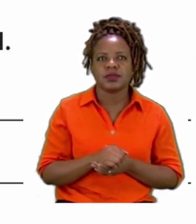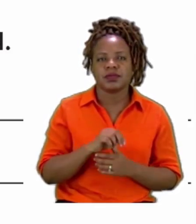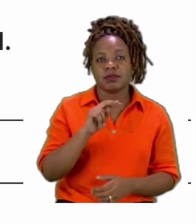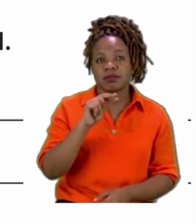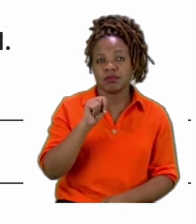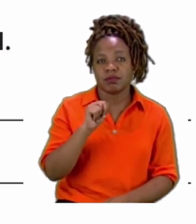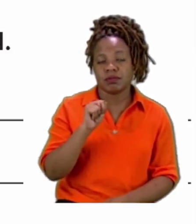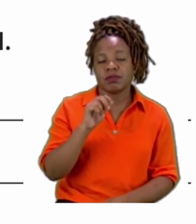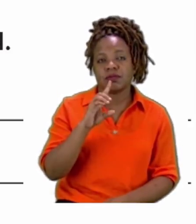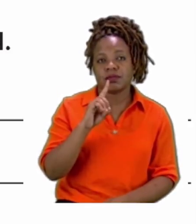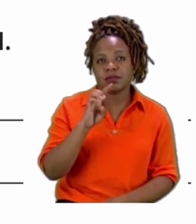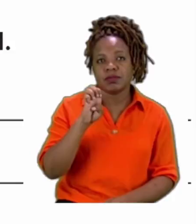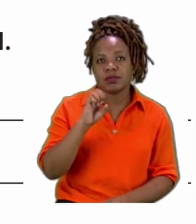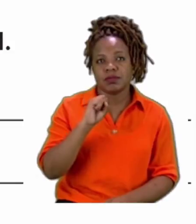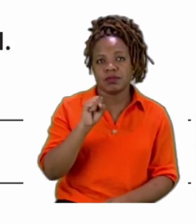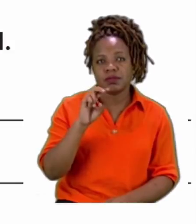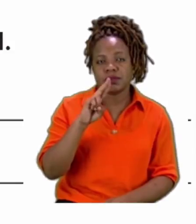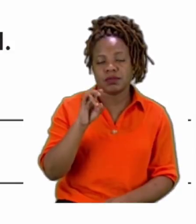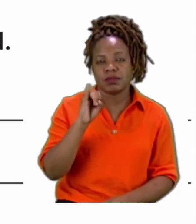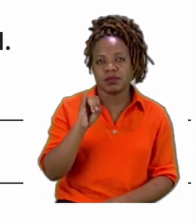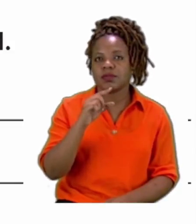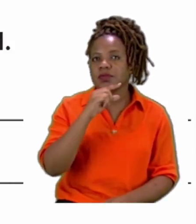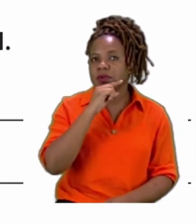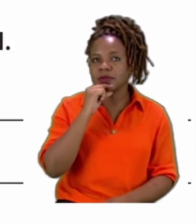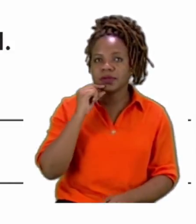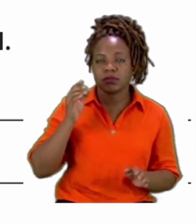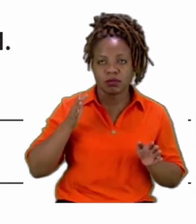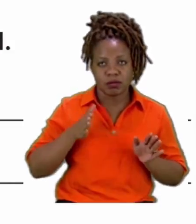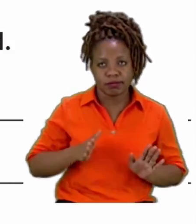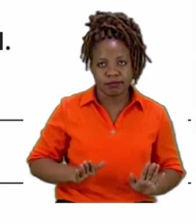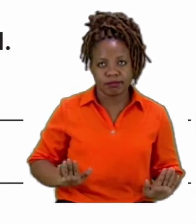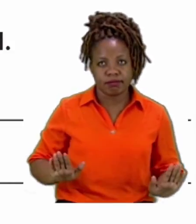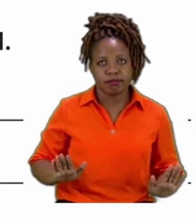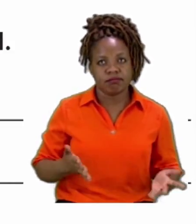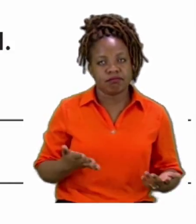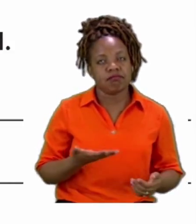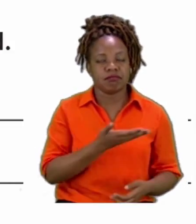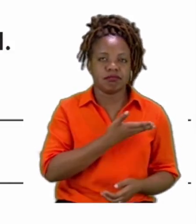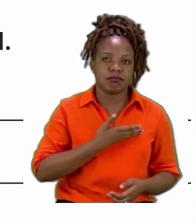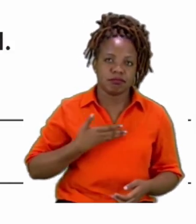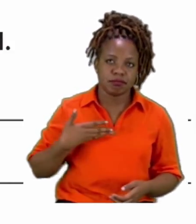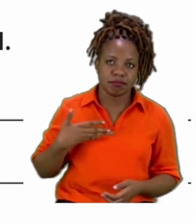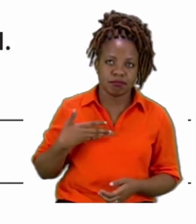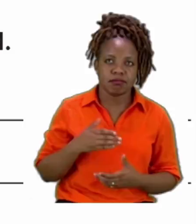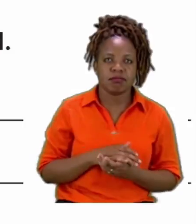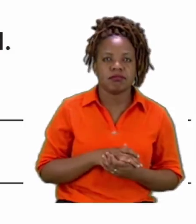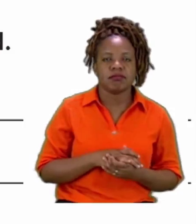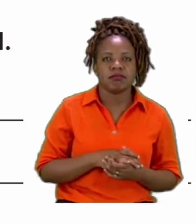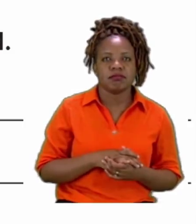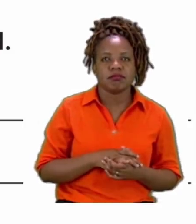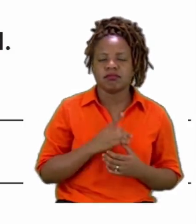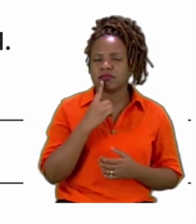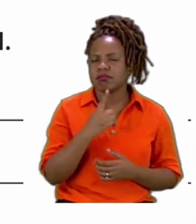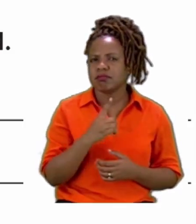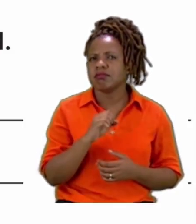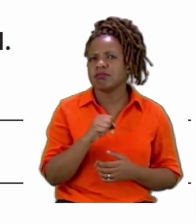girls. So we know that we are dealing with a girl or a woman. And we can see that they have